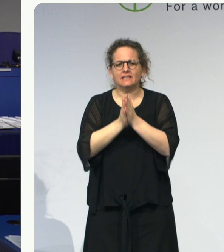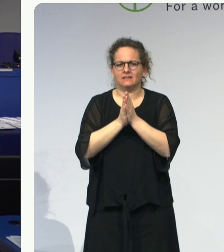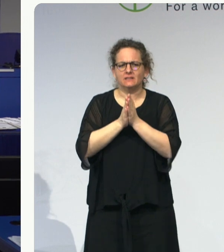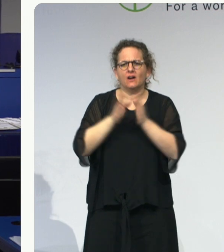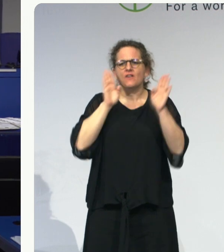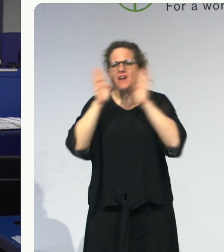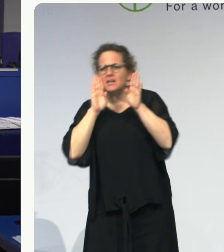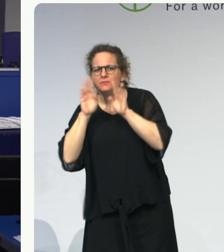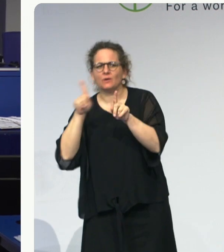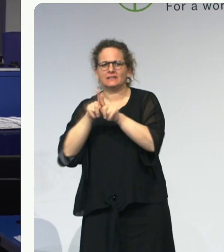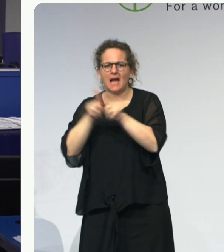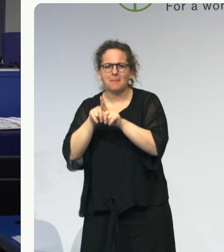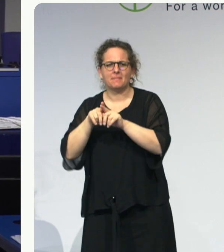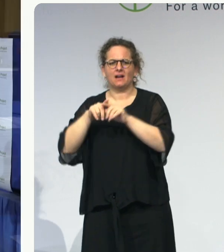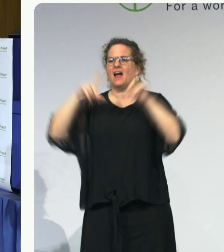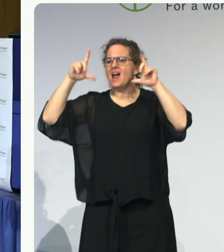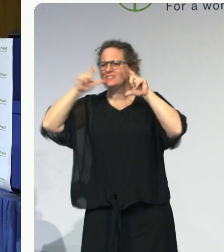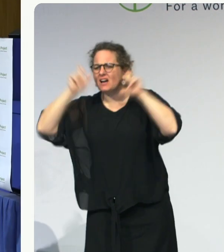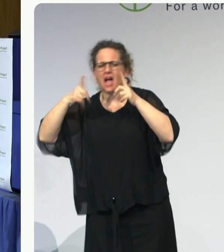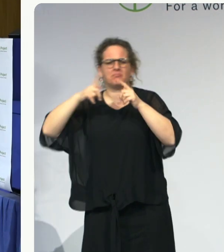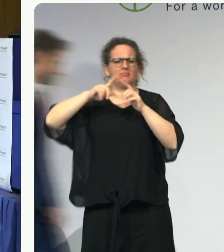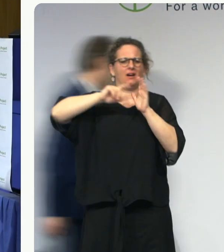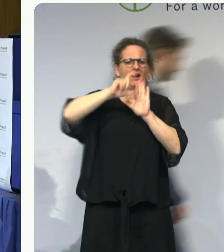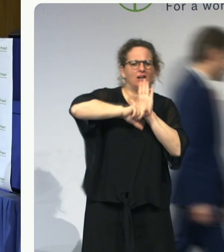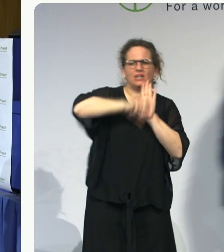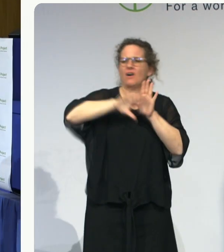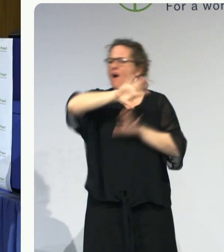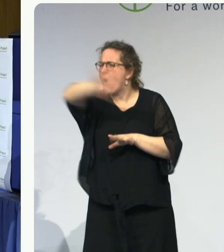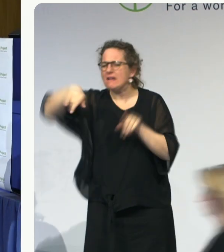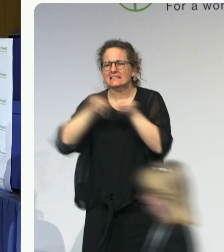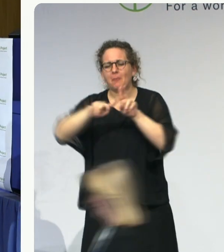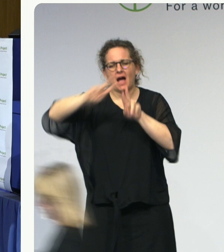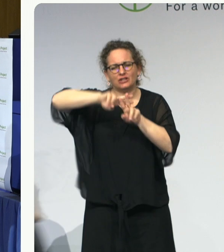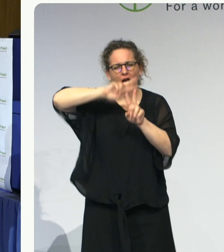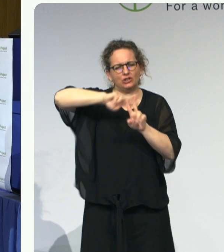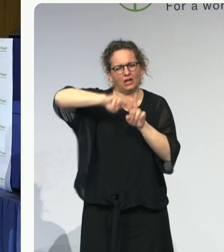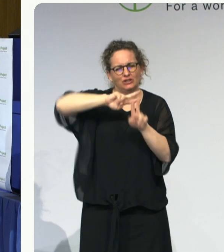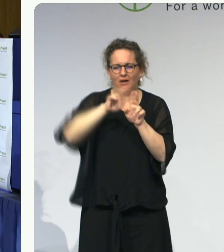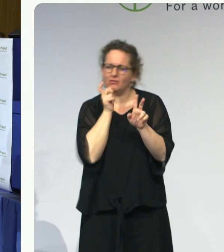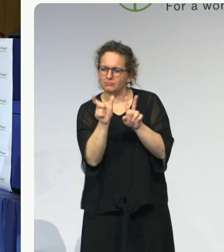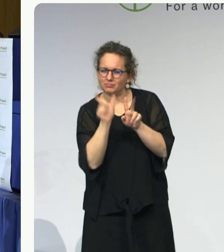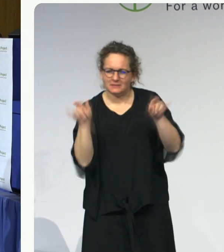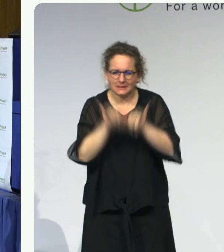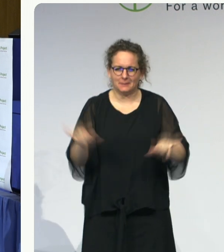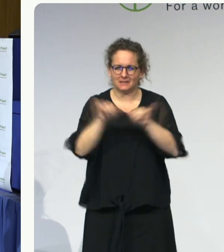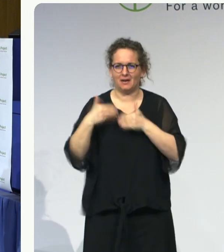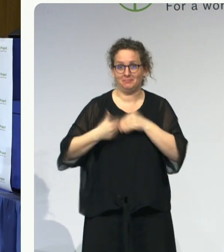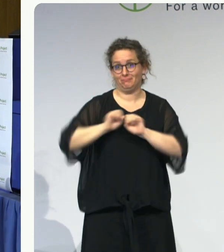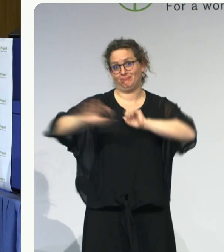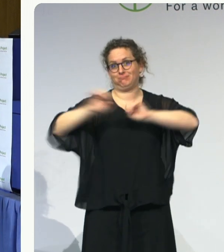lot out of it, okay? Right, guys, we're going to hashtag. Here we go. Round 2 is about to begin.